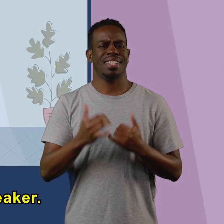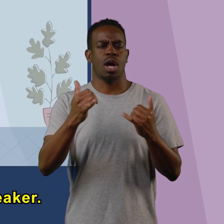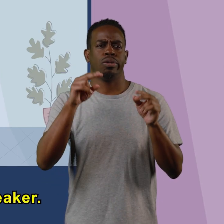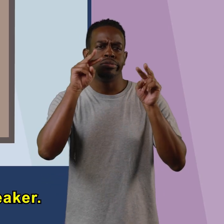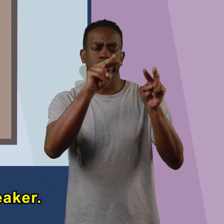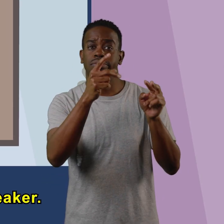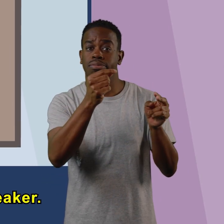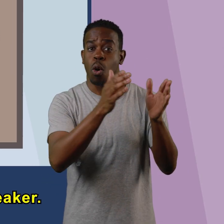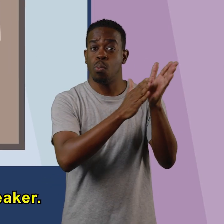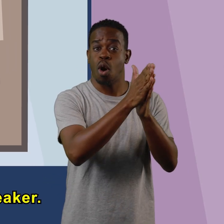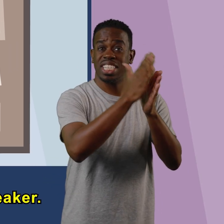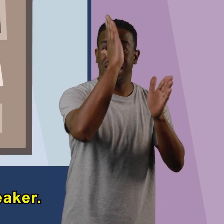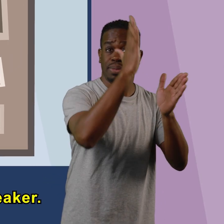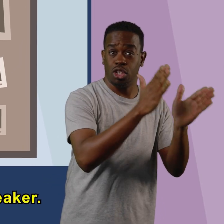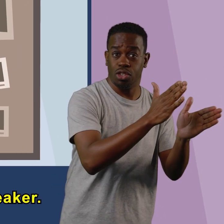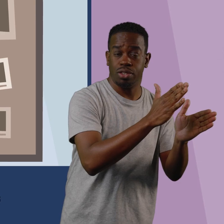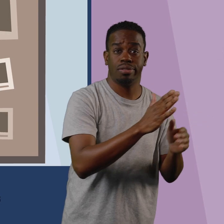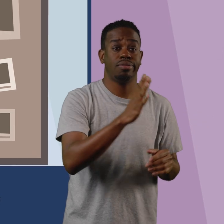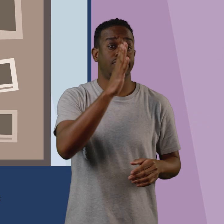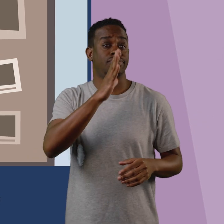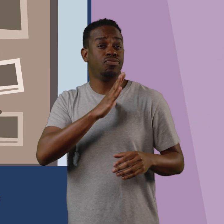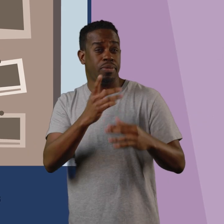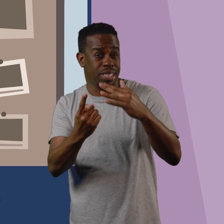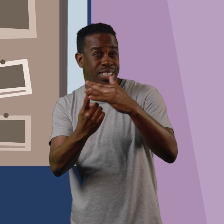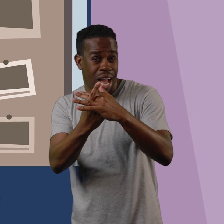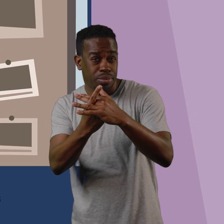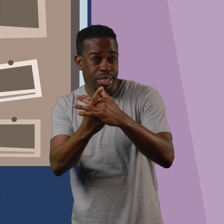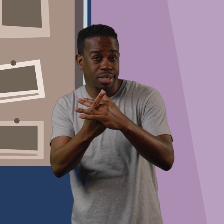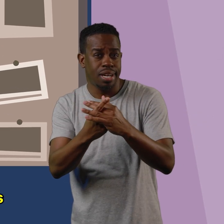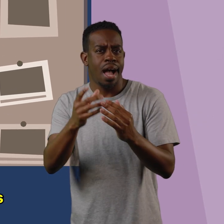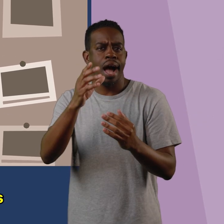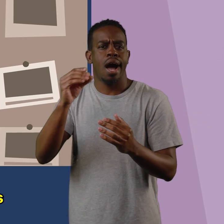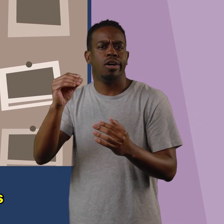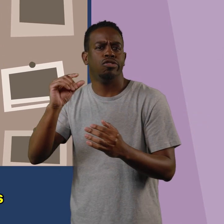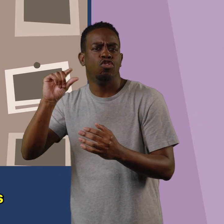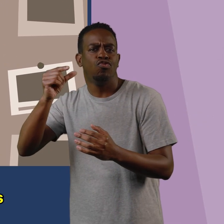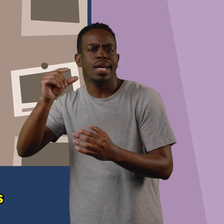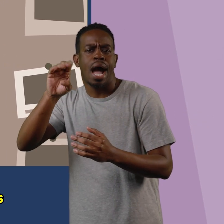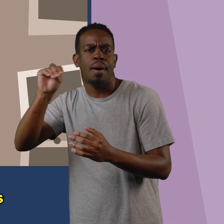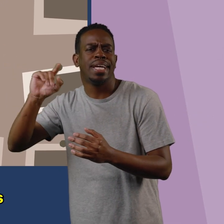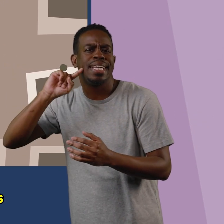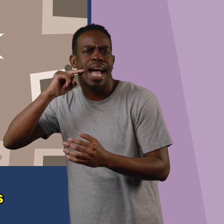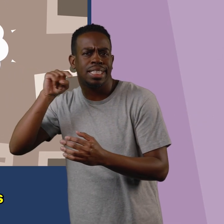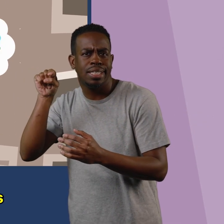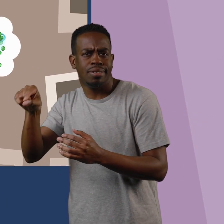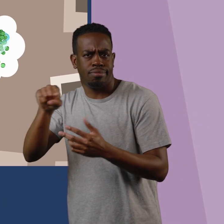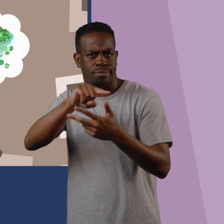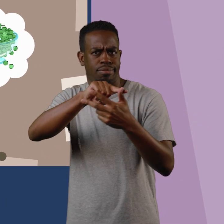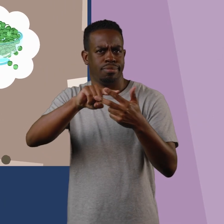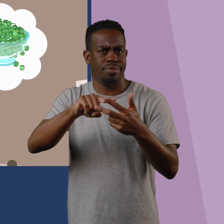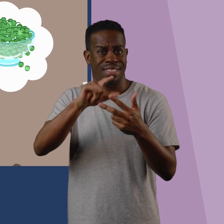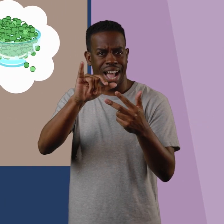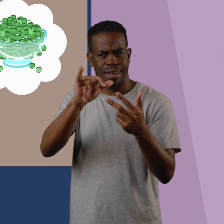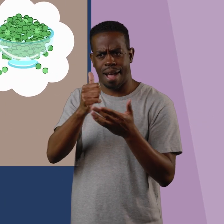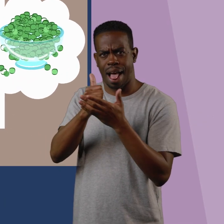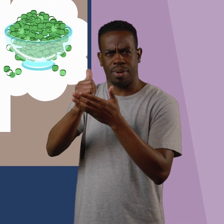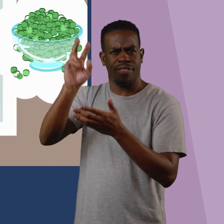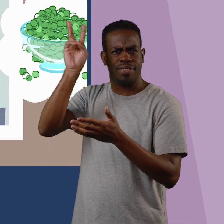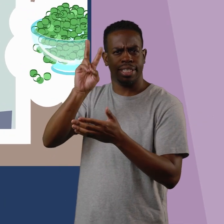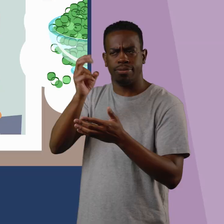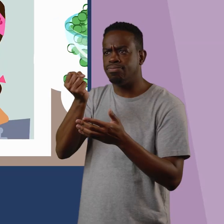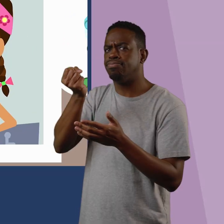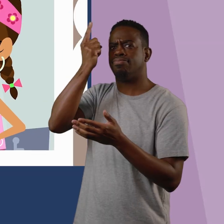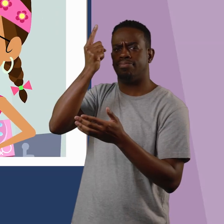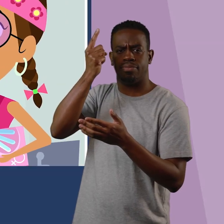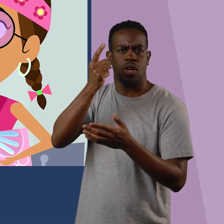Let's see how a motivational speaker, feminine hygiene products, and a bowl of green M&Ms help Venus teach the importance